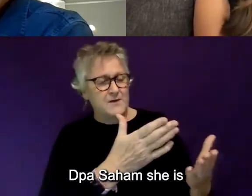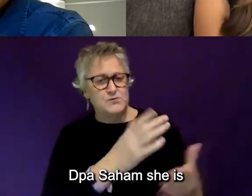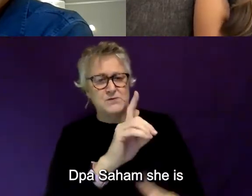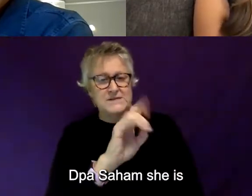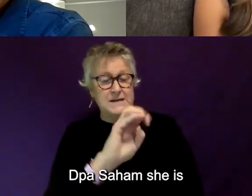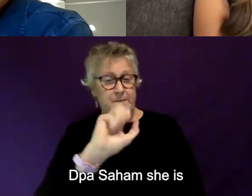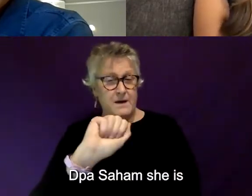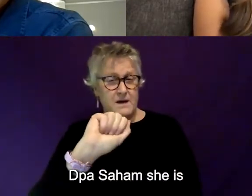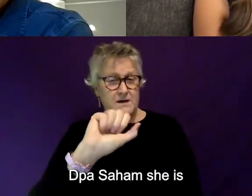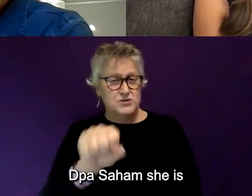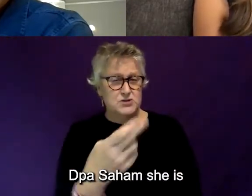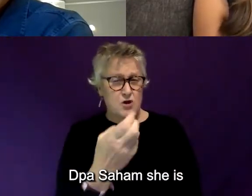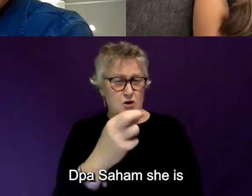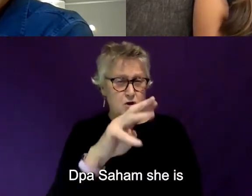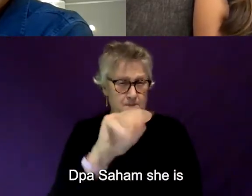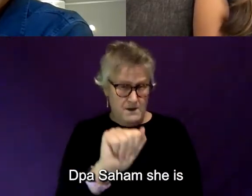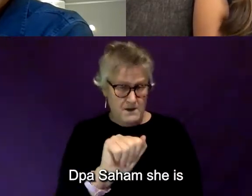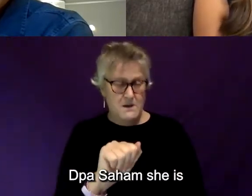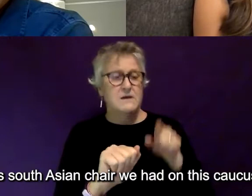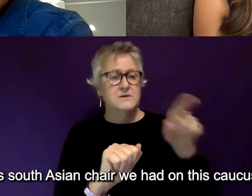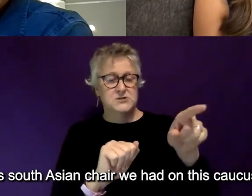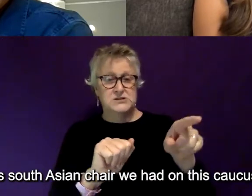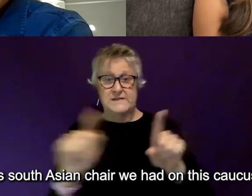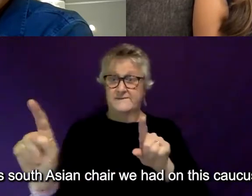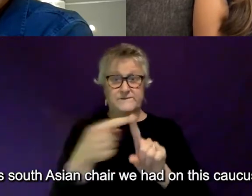out to her. She's the first South Asian